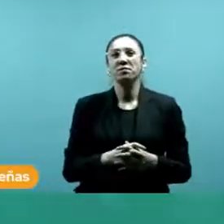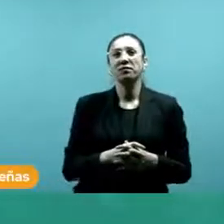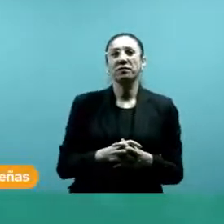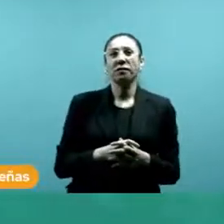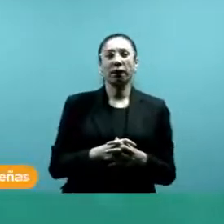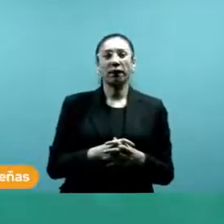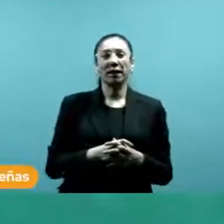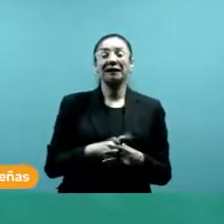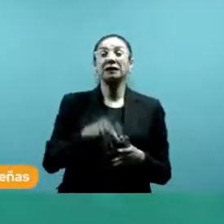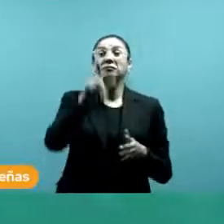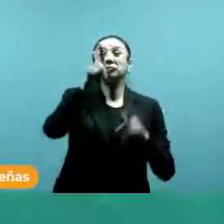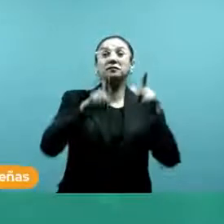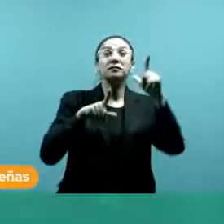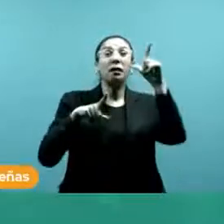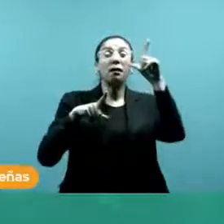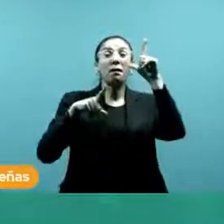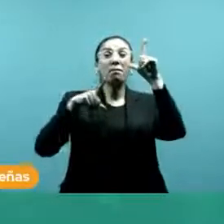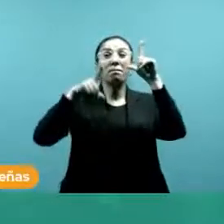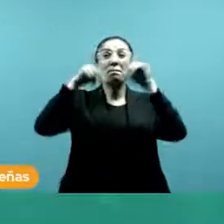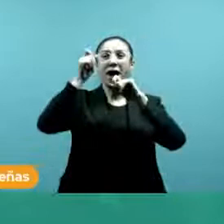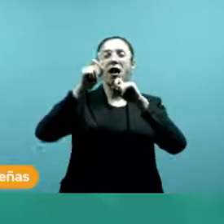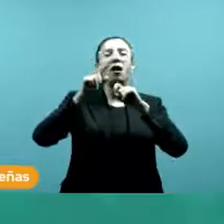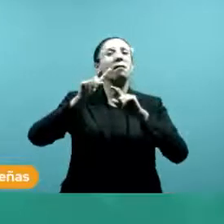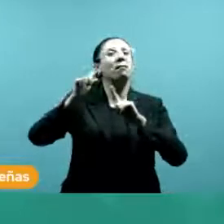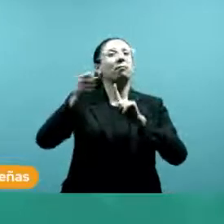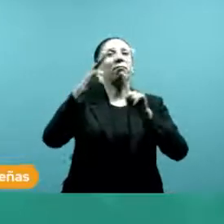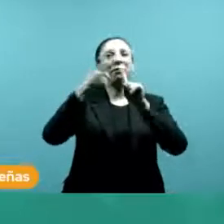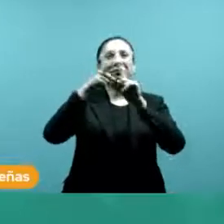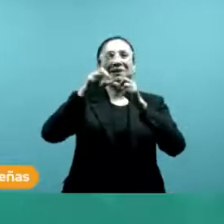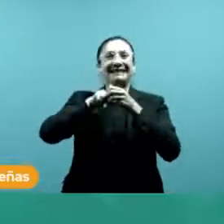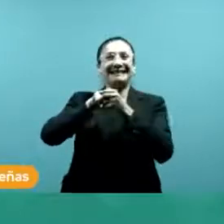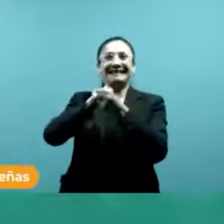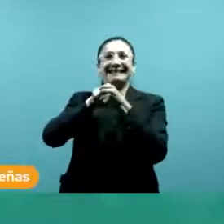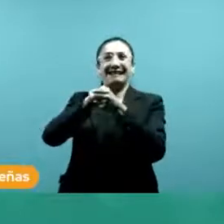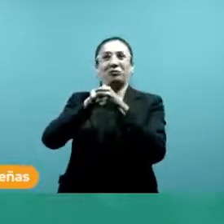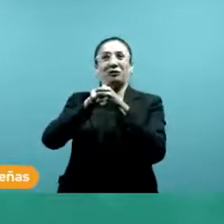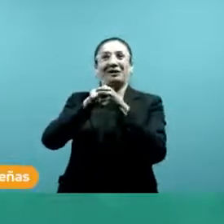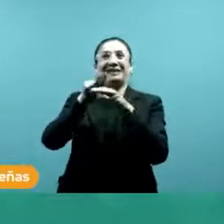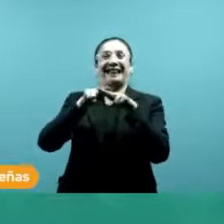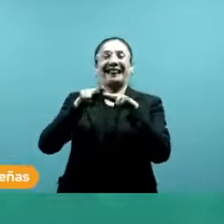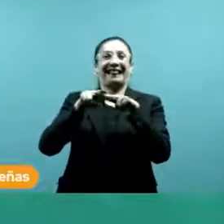transport. Es la fotografía del primer transporte. June 14th, 1940.